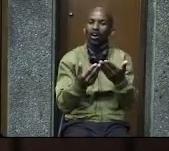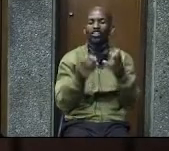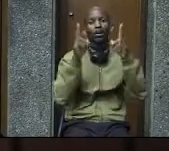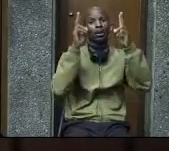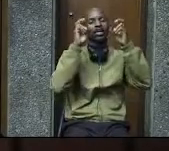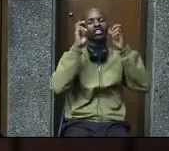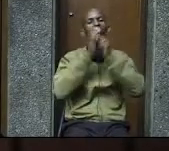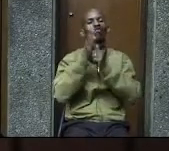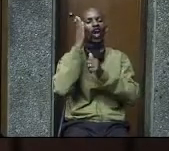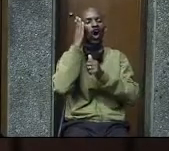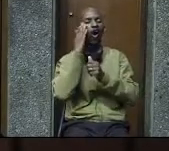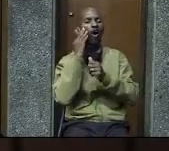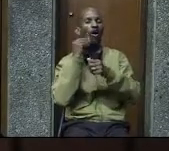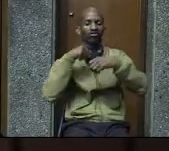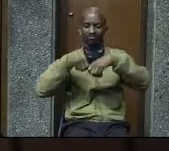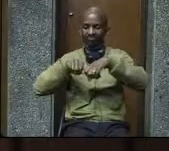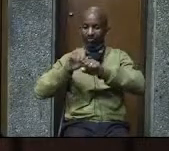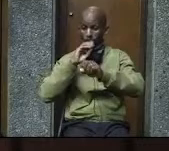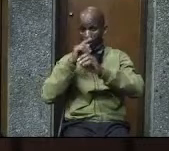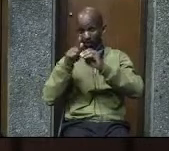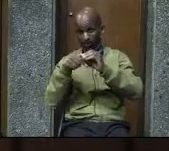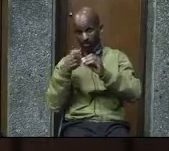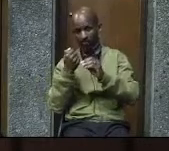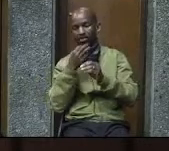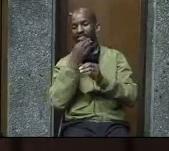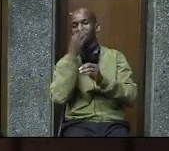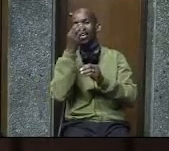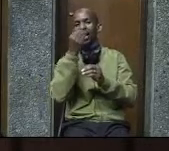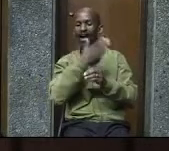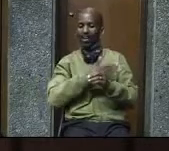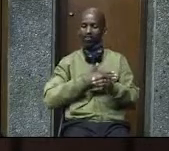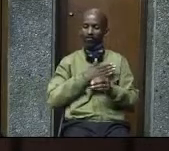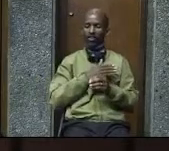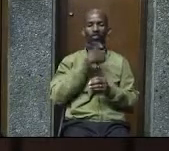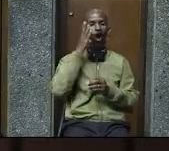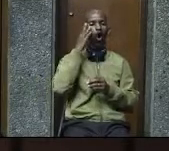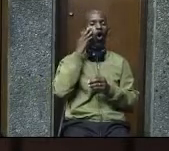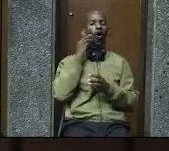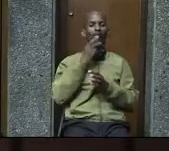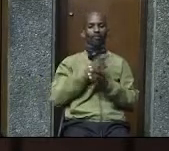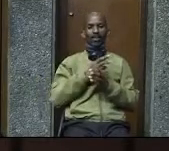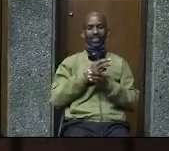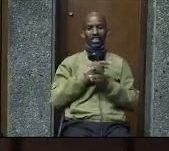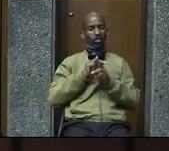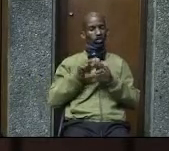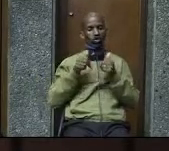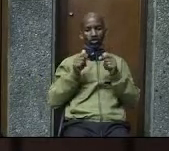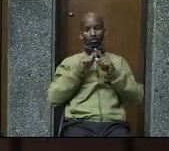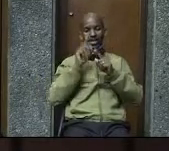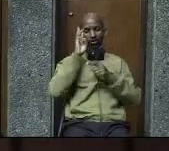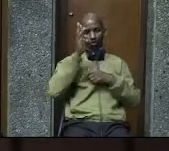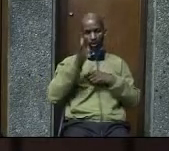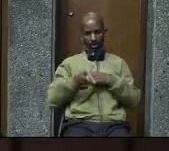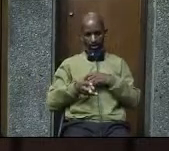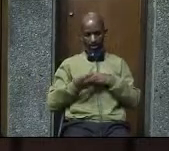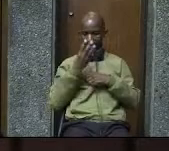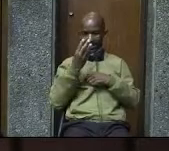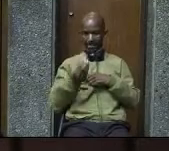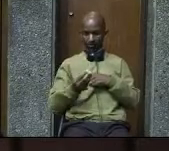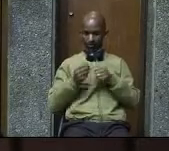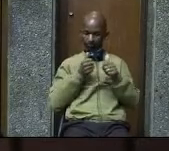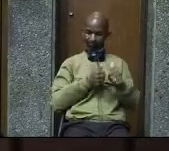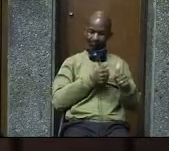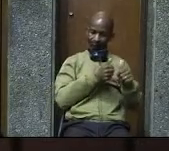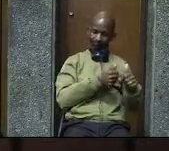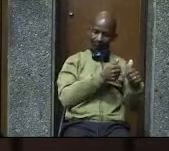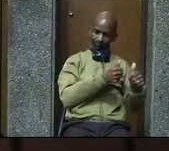ya nkgono chairperson o buile ka yone lena ke ile ka feela gore nkgono ka nnete it's unfair but we'll have to follow it